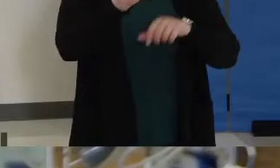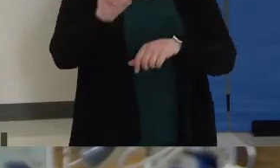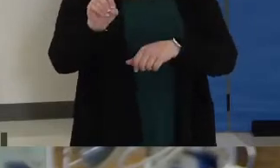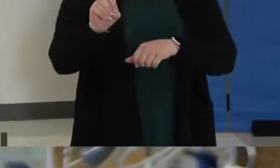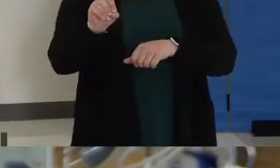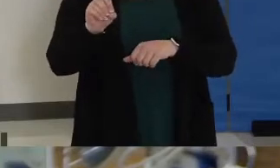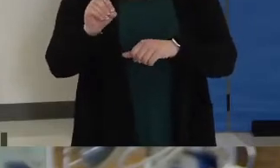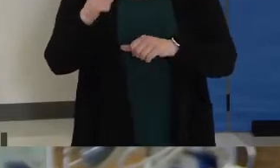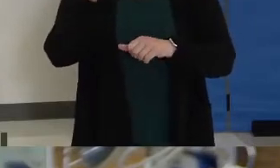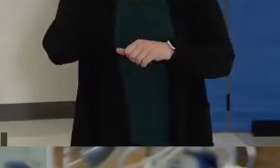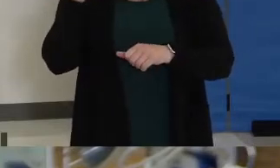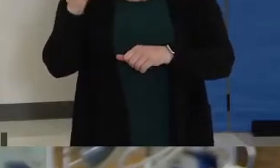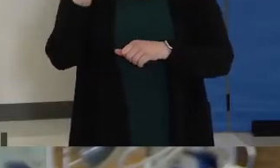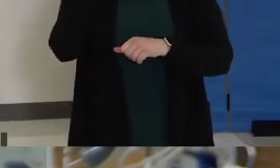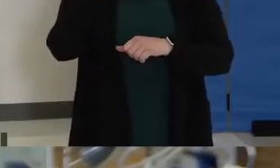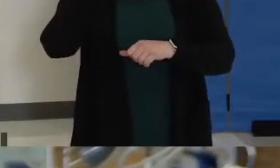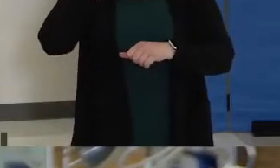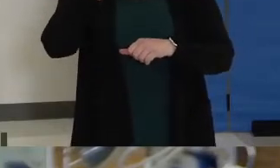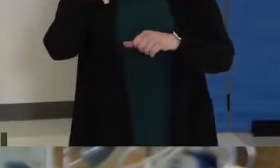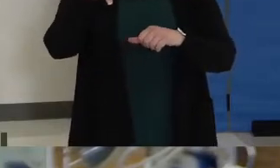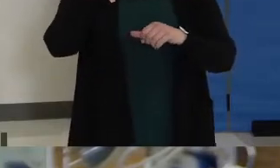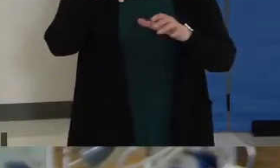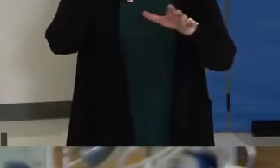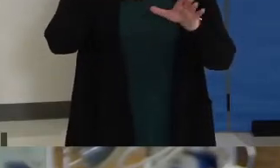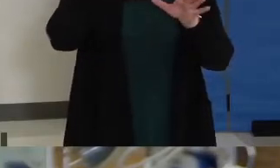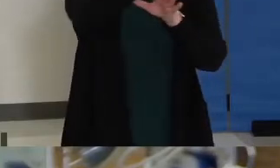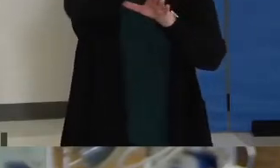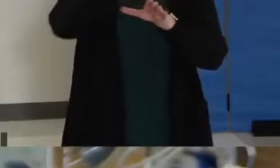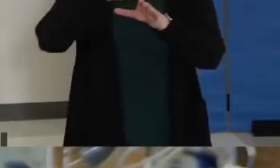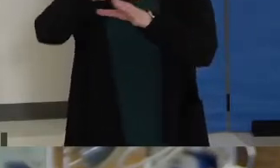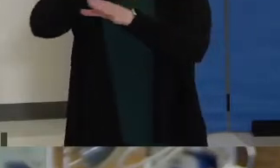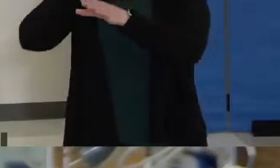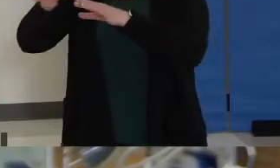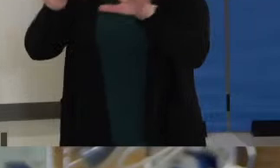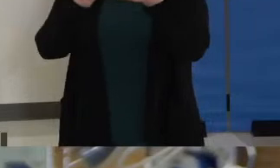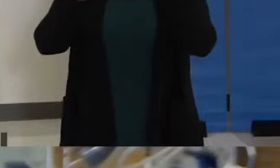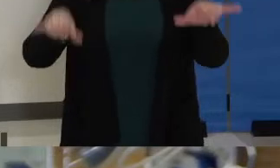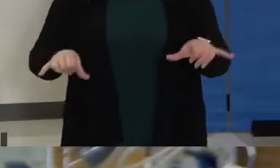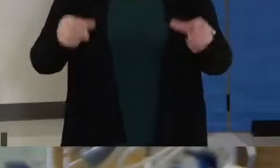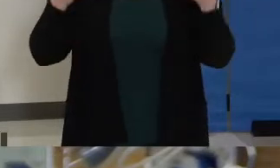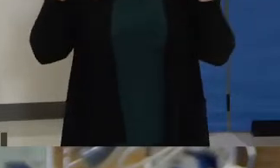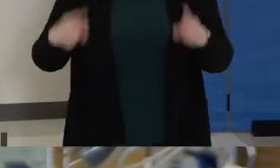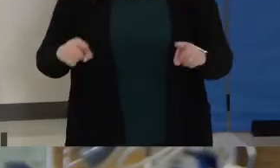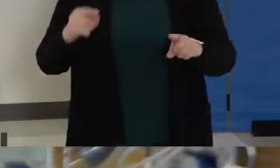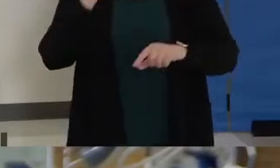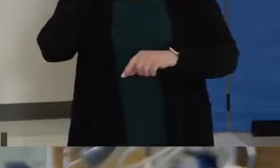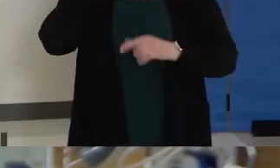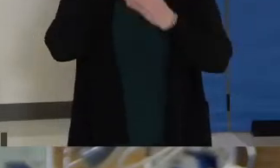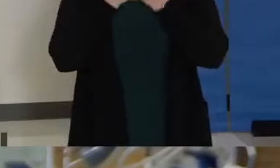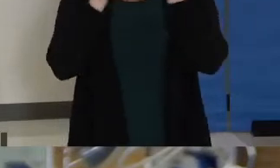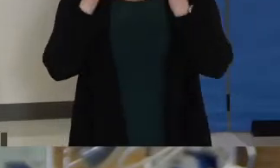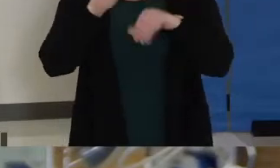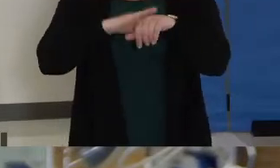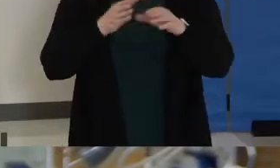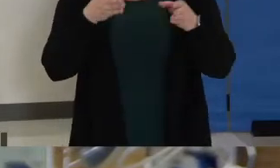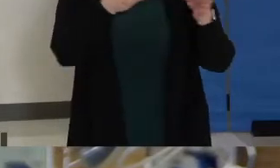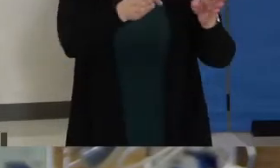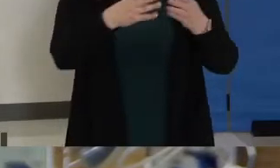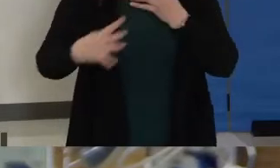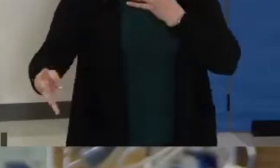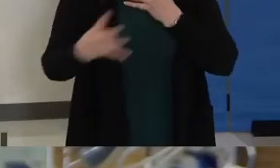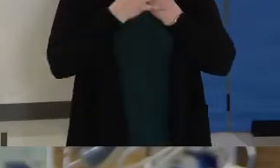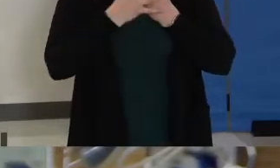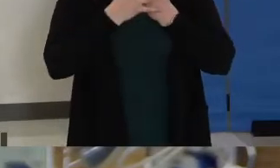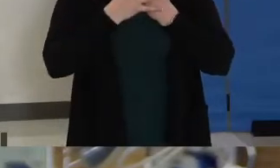because of the gaps and the holes in the system, he ended up homeless on the streets. He ended up in jail. He ended up